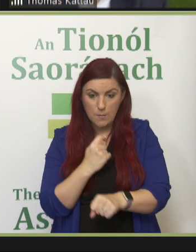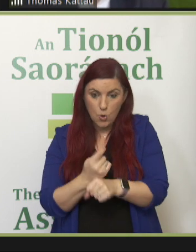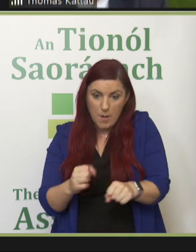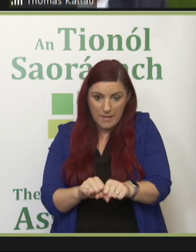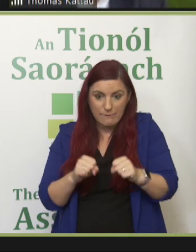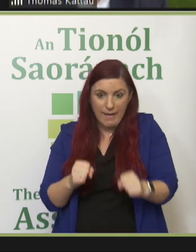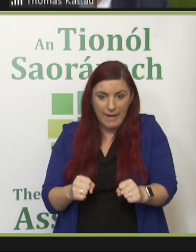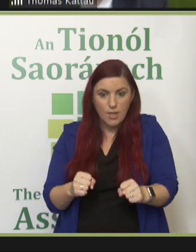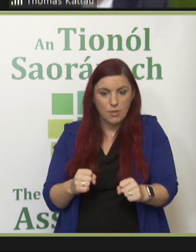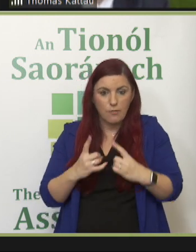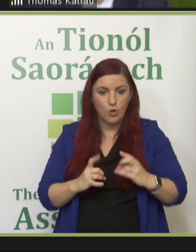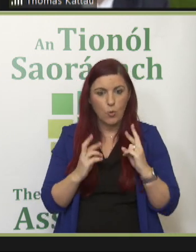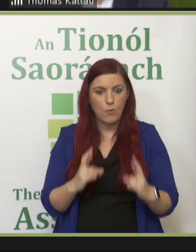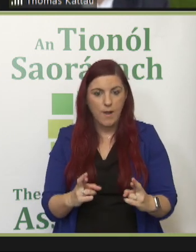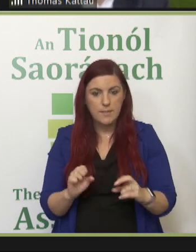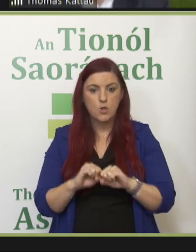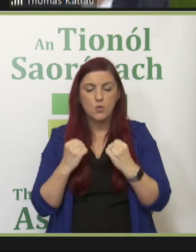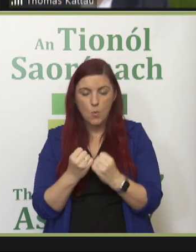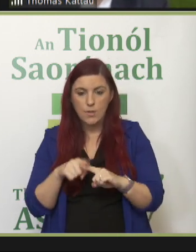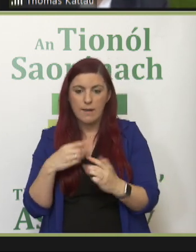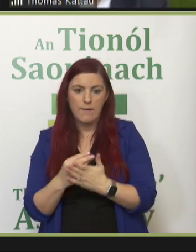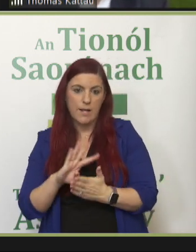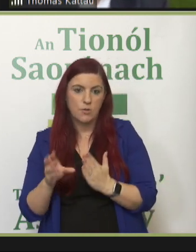increases social and financial costs.